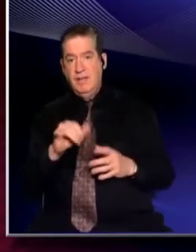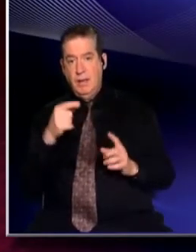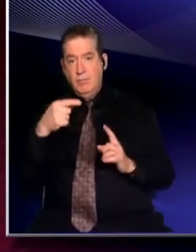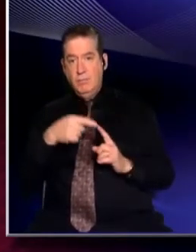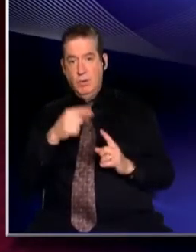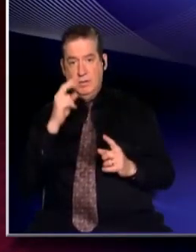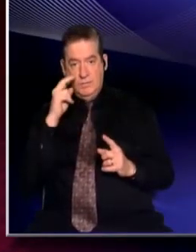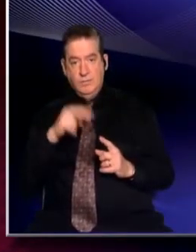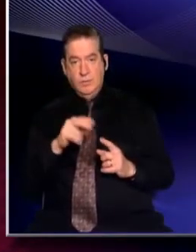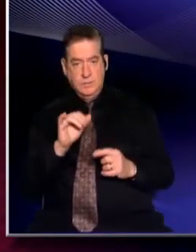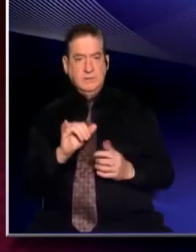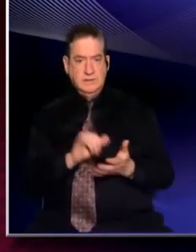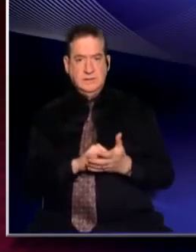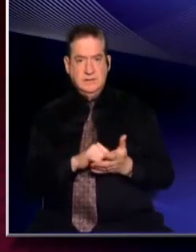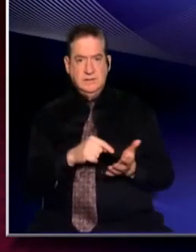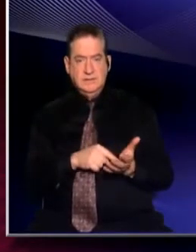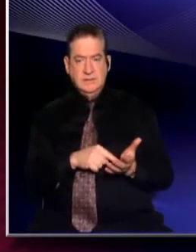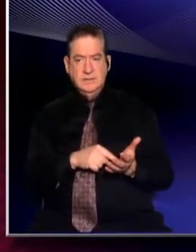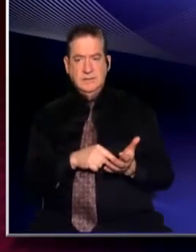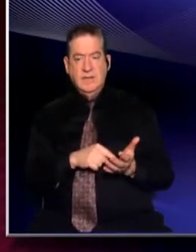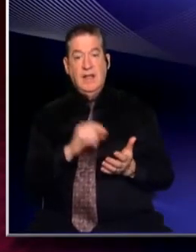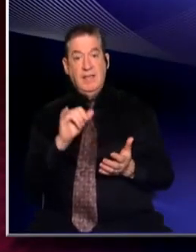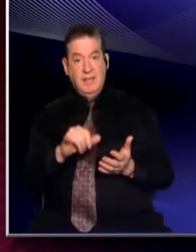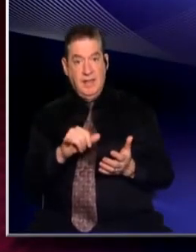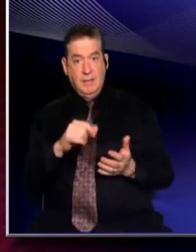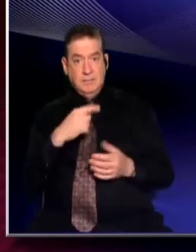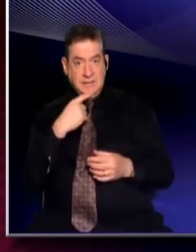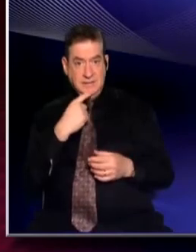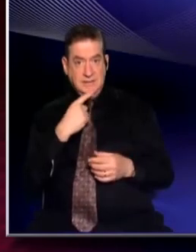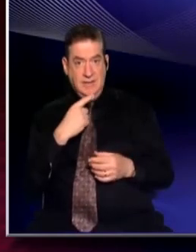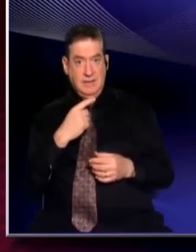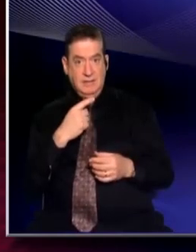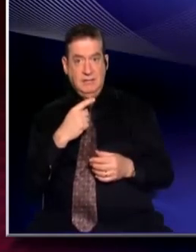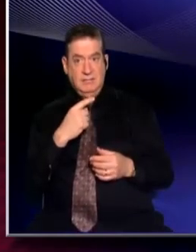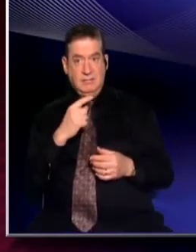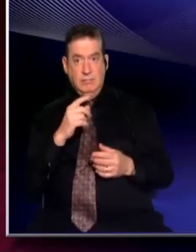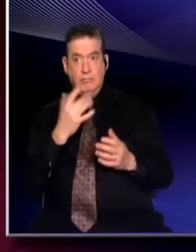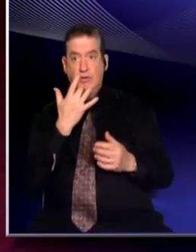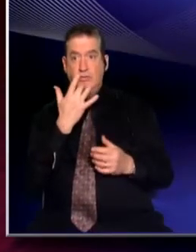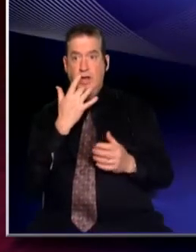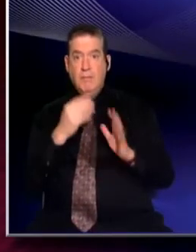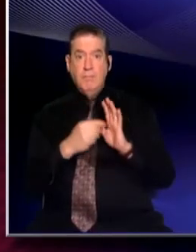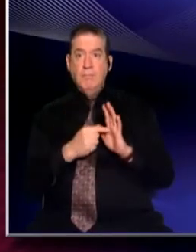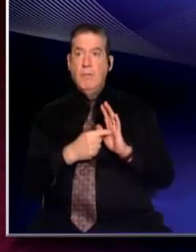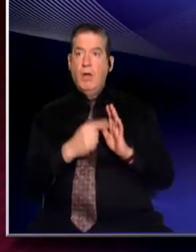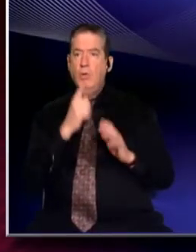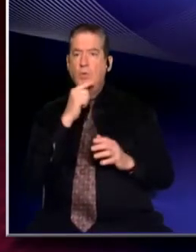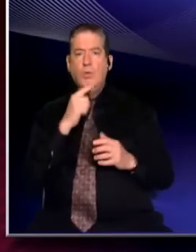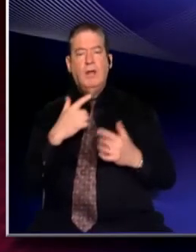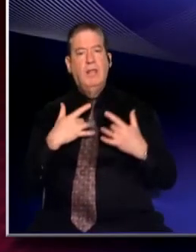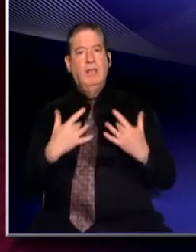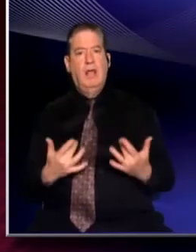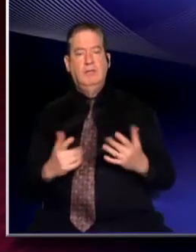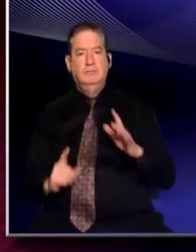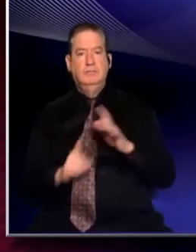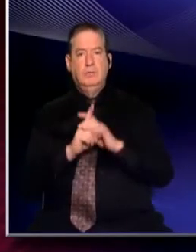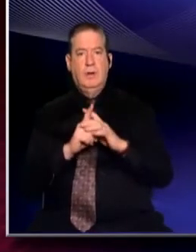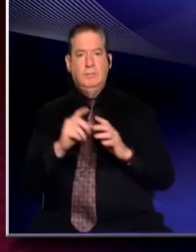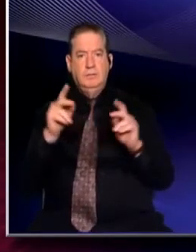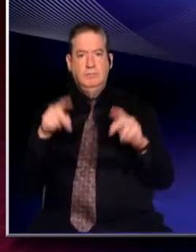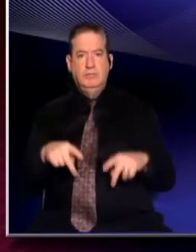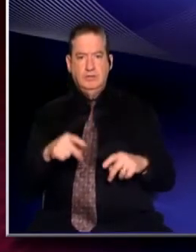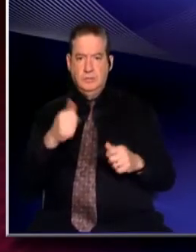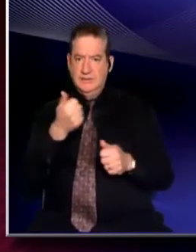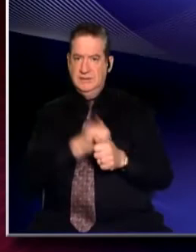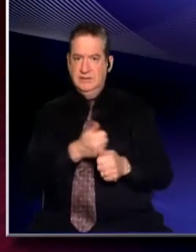follow-up question. It was this. That being said, that's preferred model, who is more likely to show up in person with each